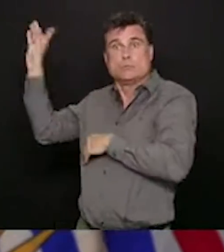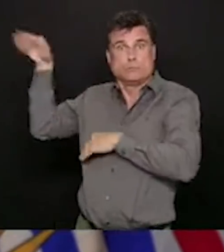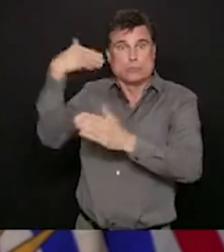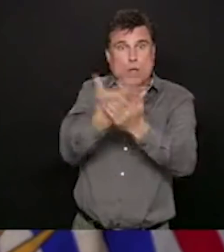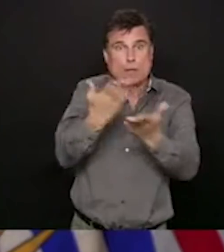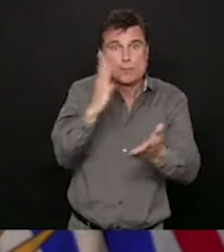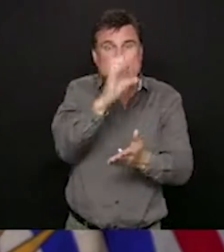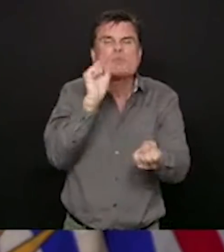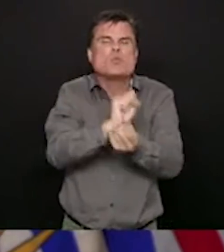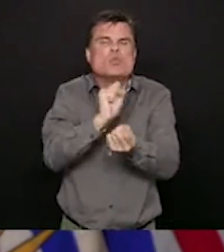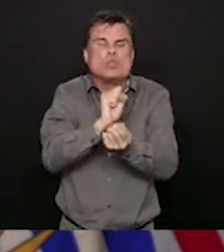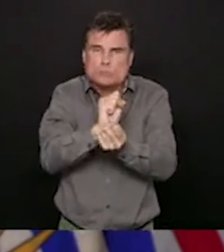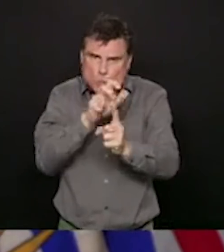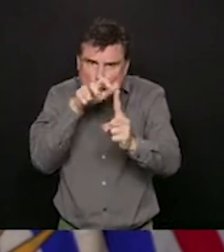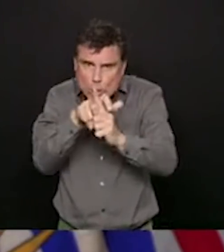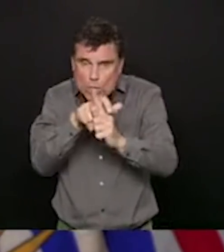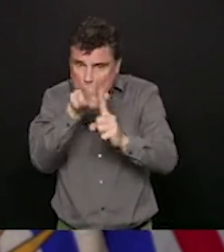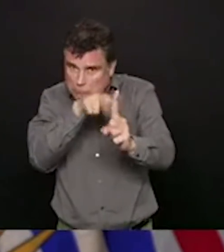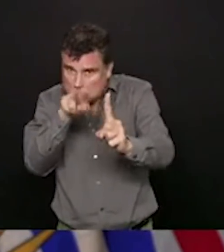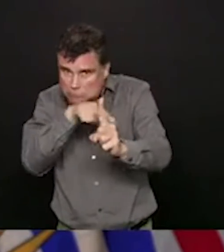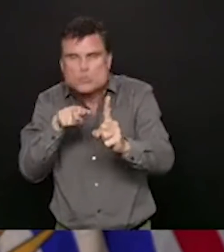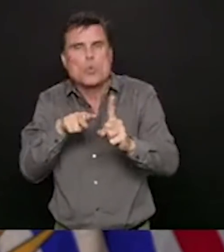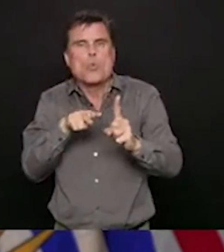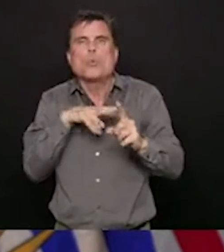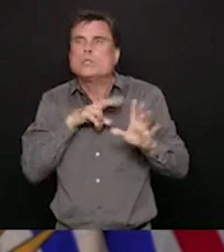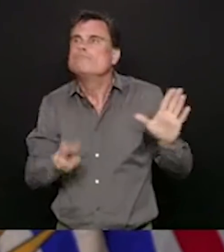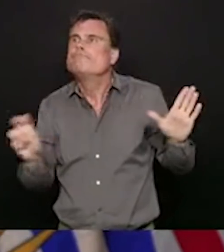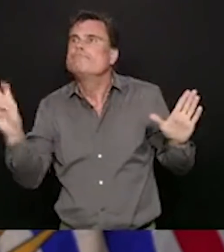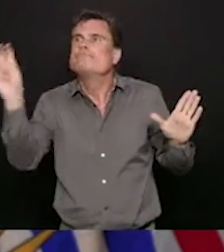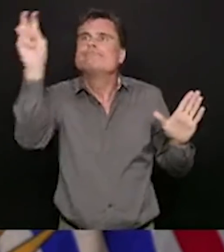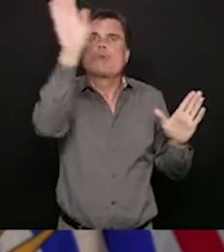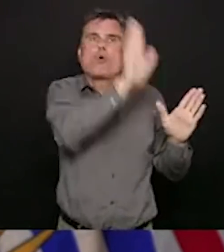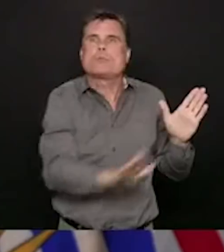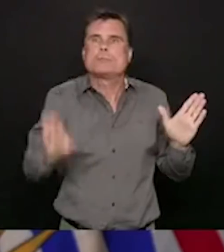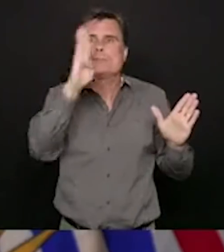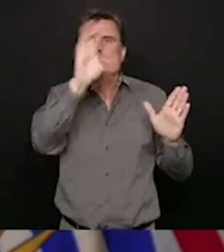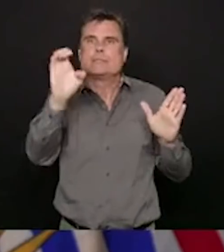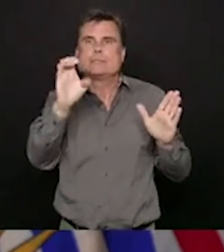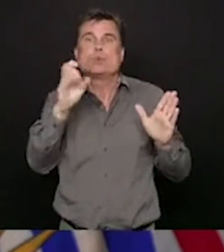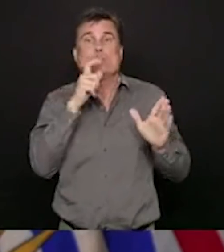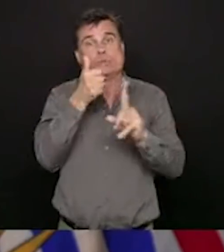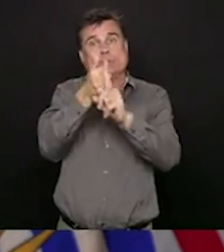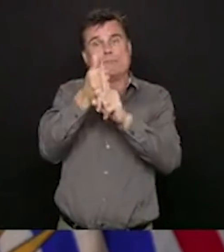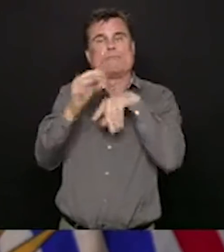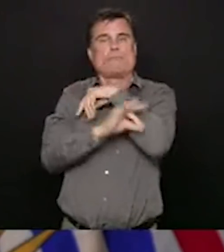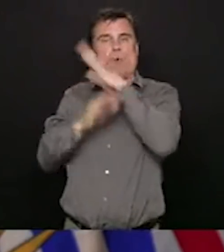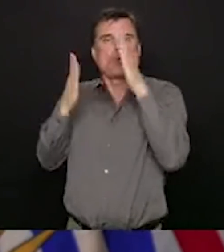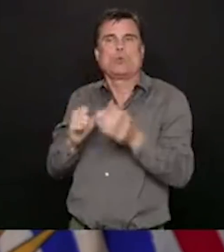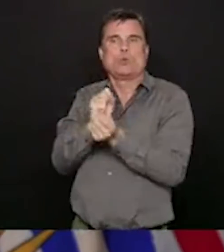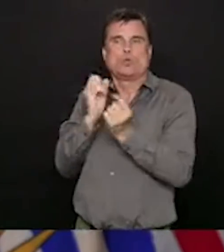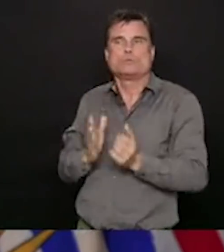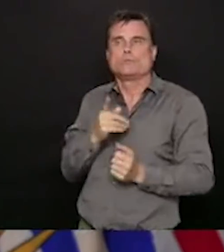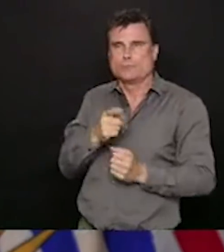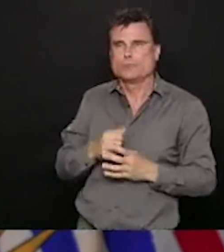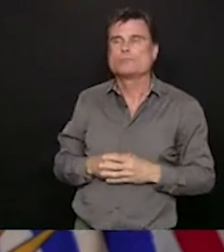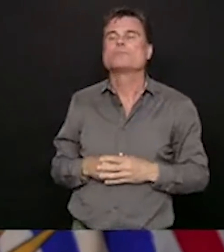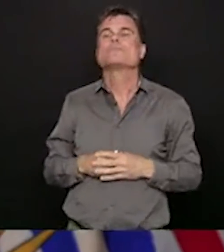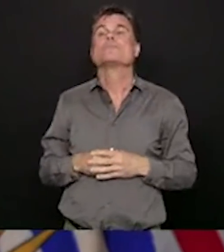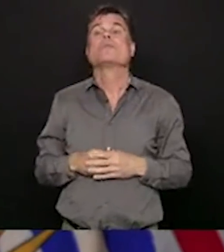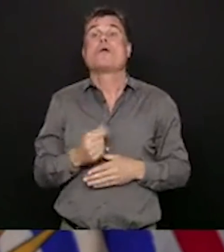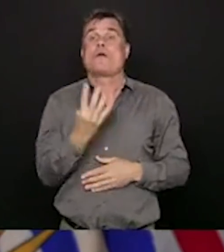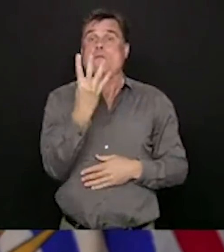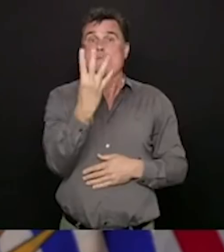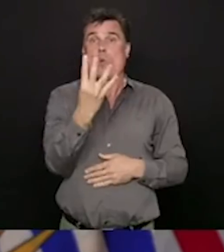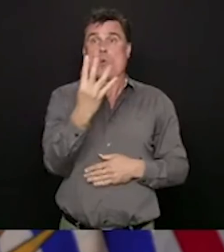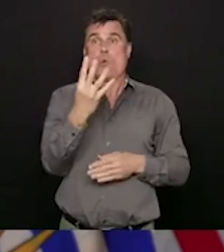workers who have come into the province who have tested positive for COVID-19. So it just speaks to us of how important it is to keep up